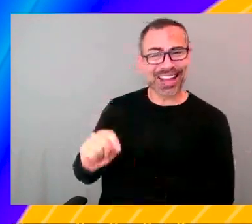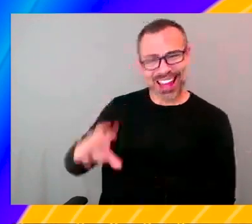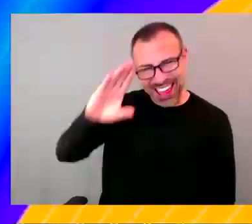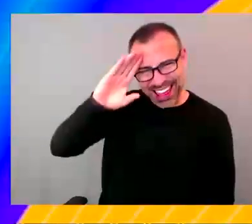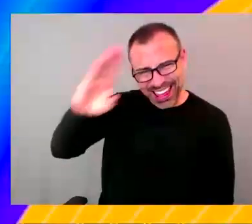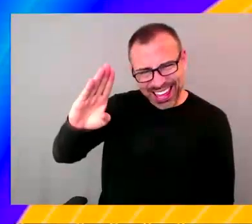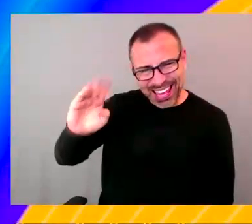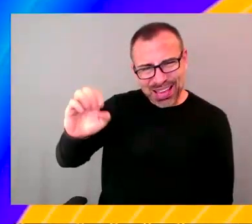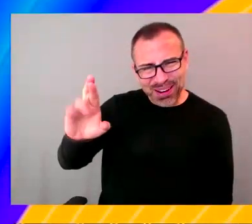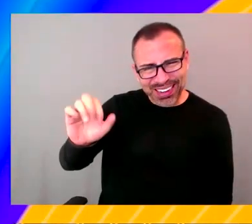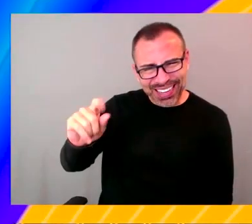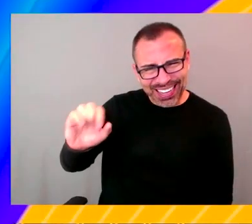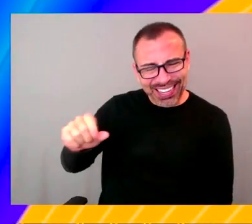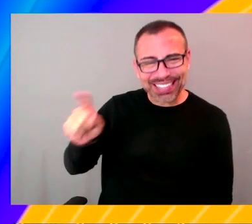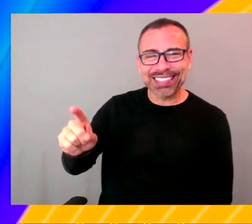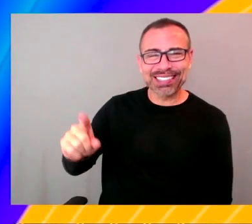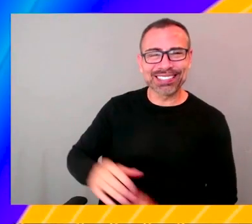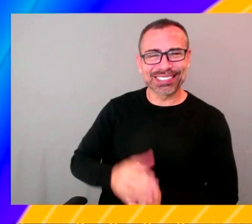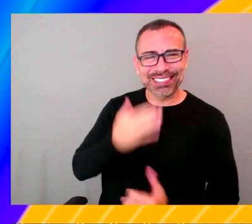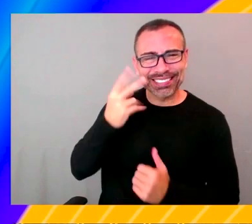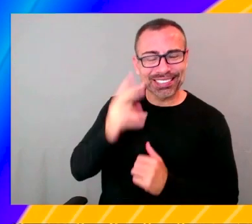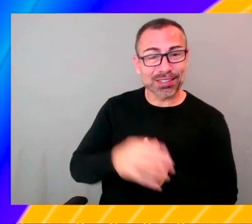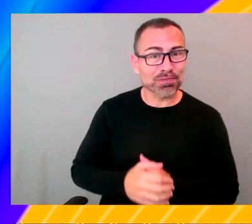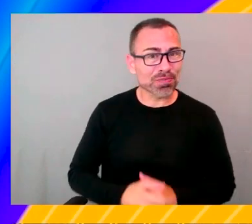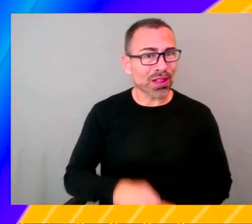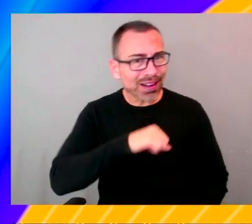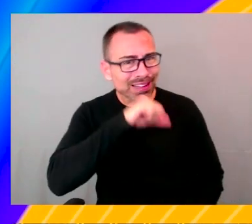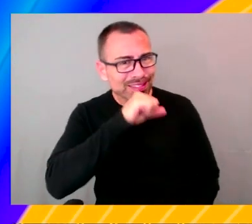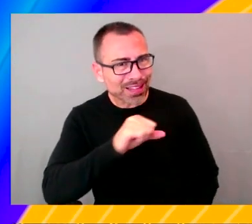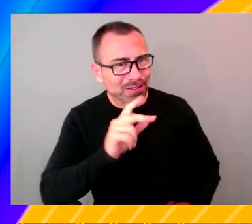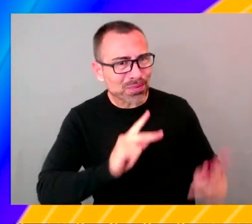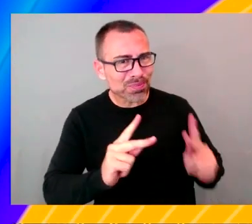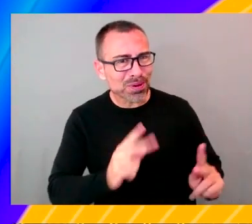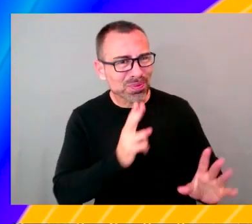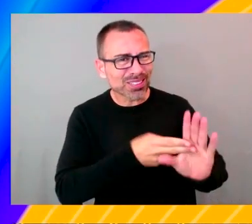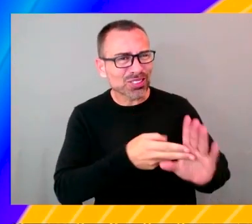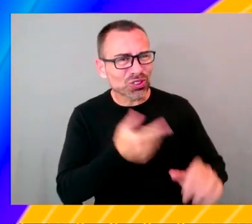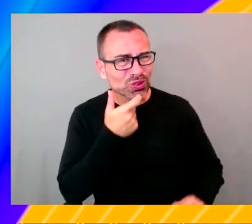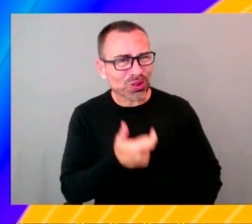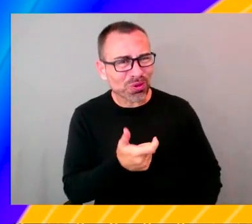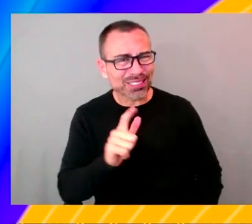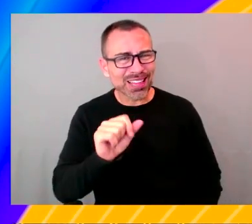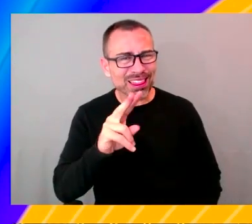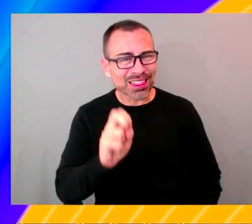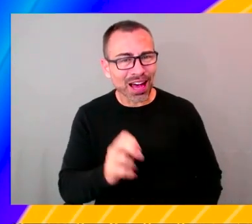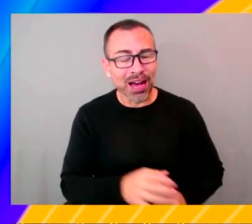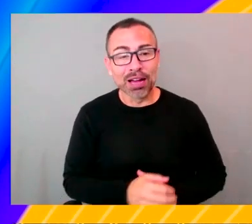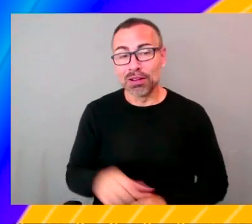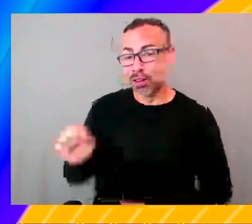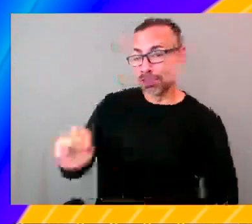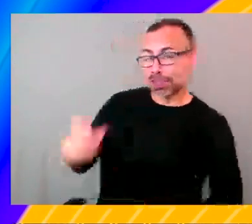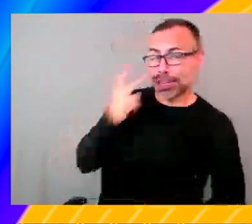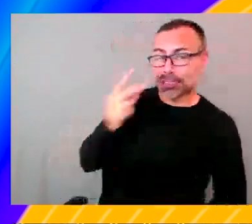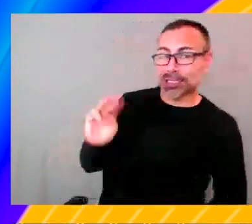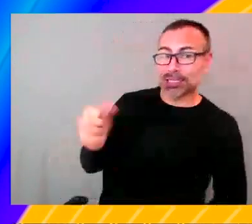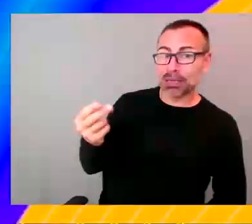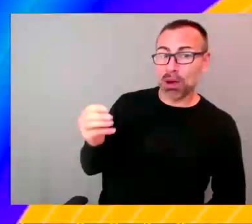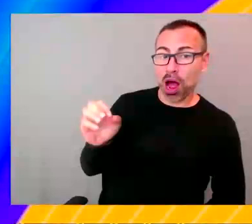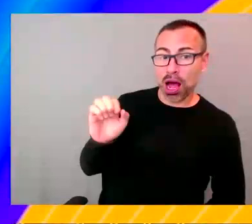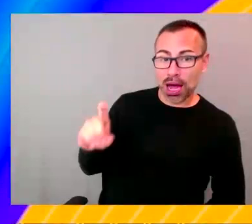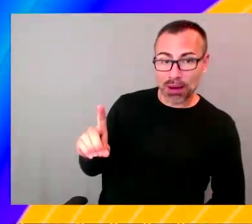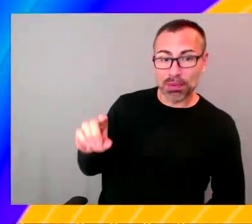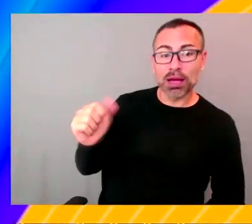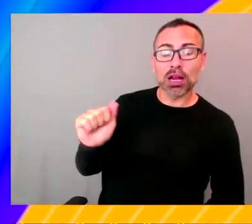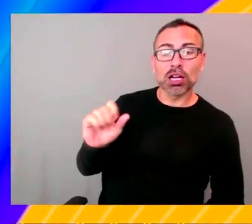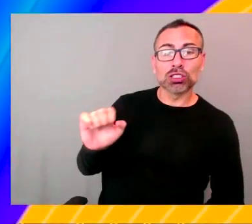nice. Love it. People joining us live? Yeah, and I see Mohammed Yassin Afsar saying hello and welcome in the